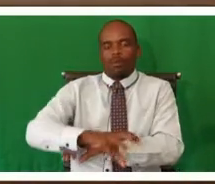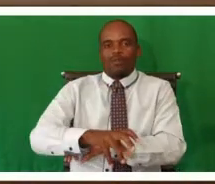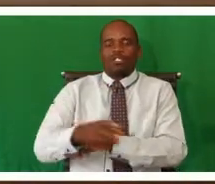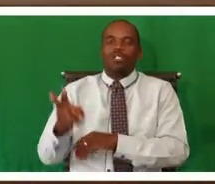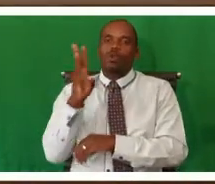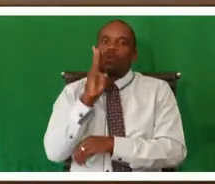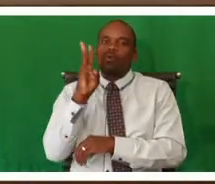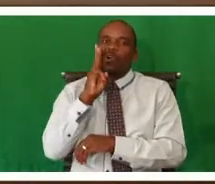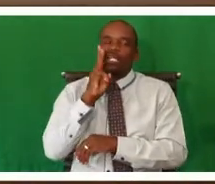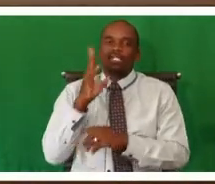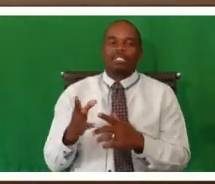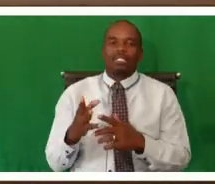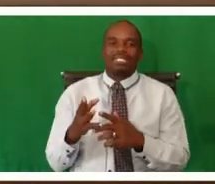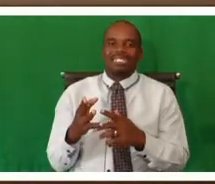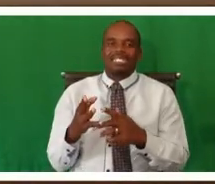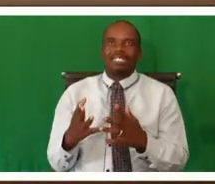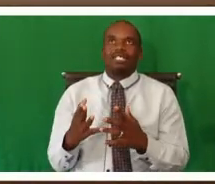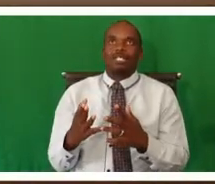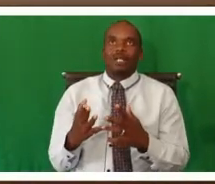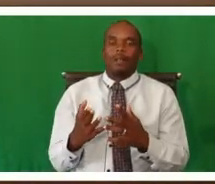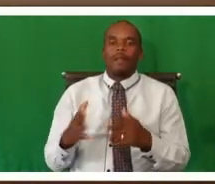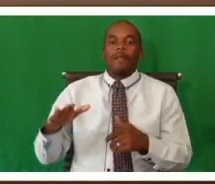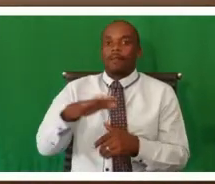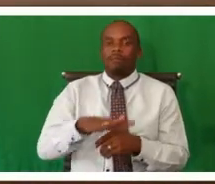a key intervention area.